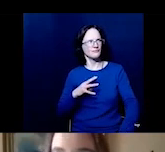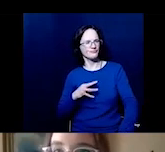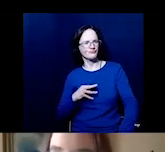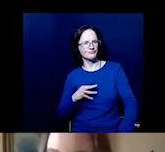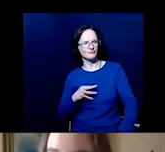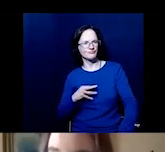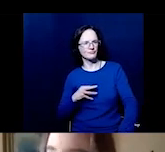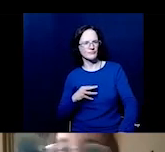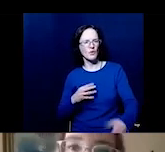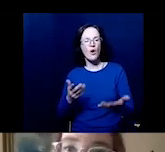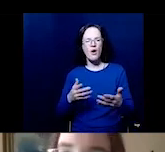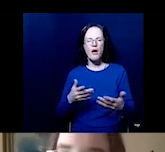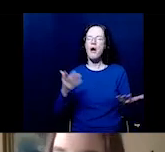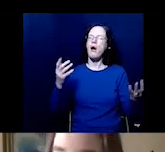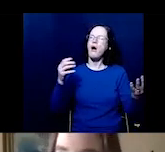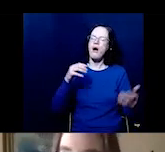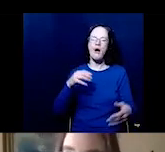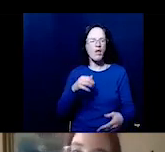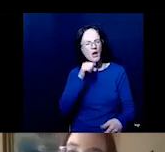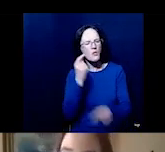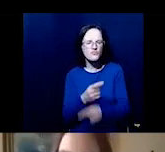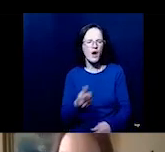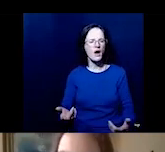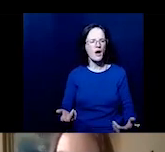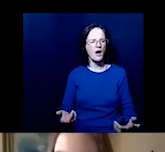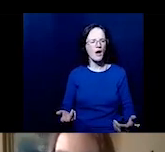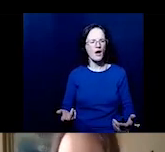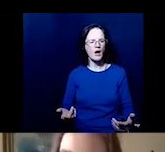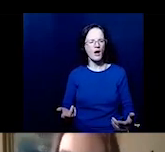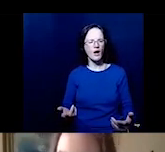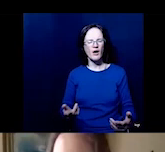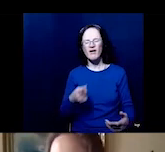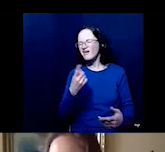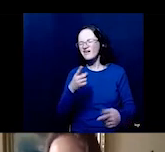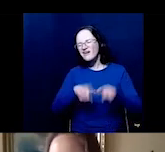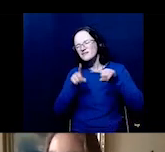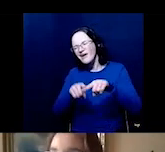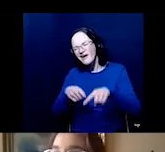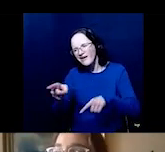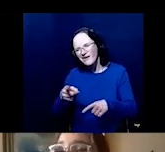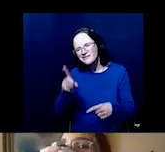all of you could think of? I'm going to let a little moment for the chat to answer.